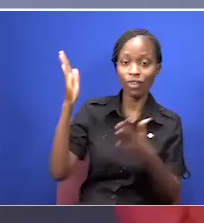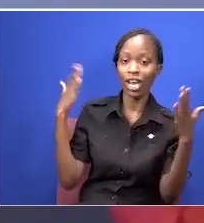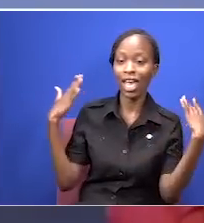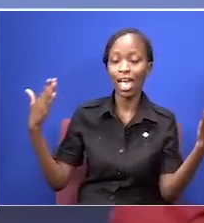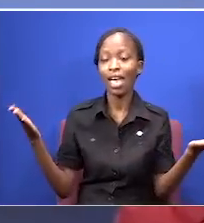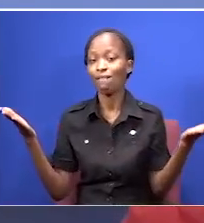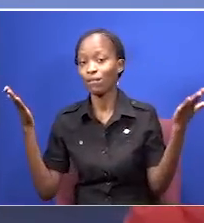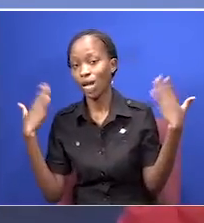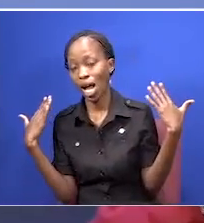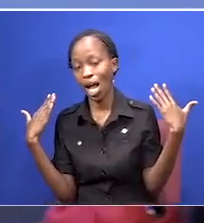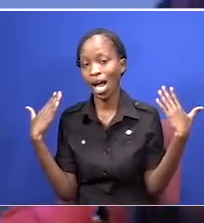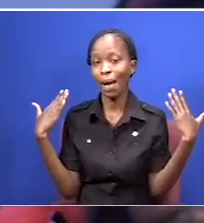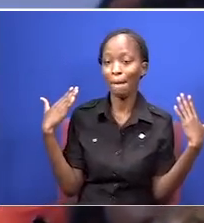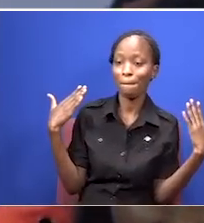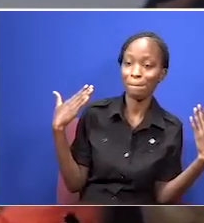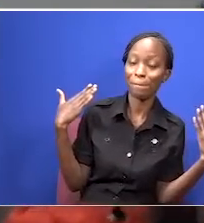foreign